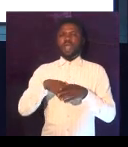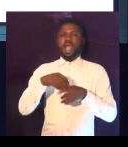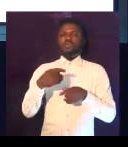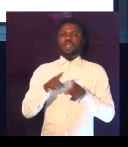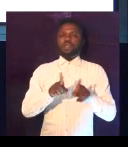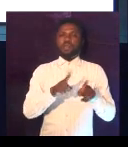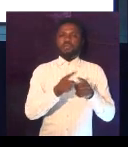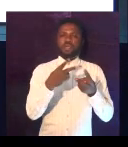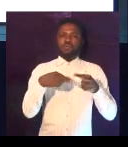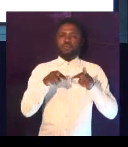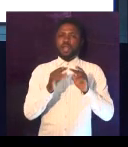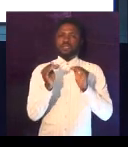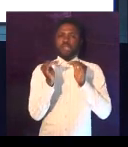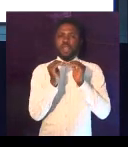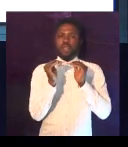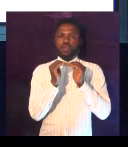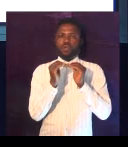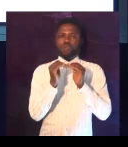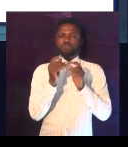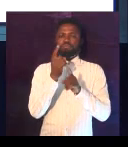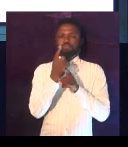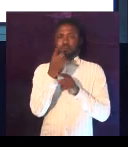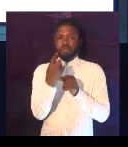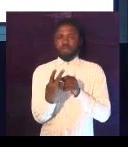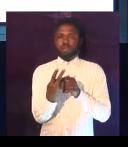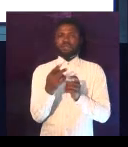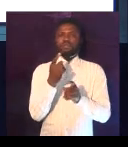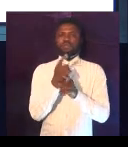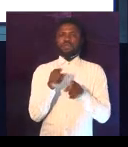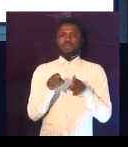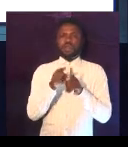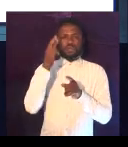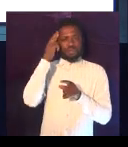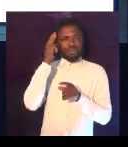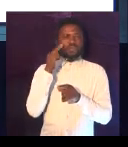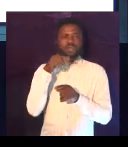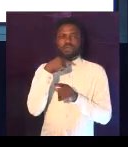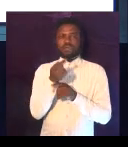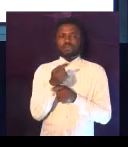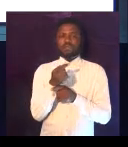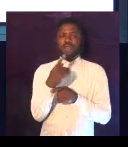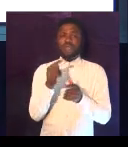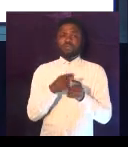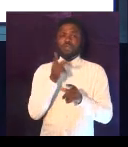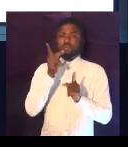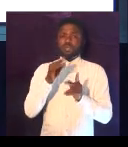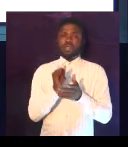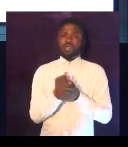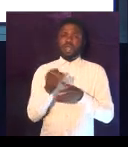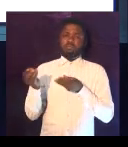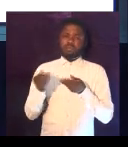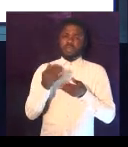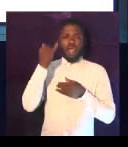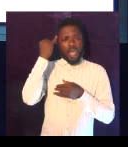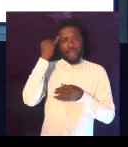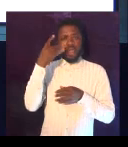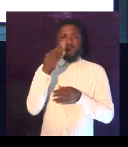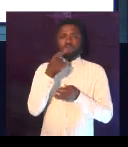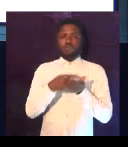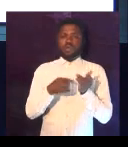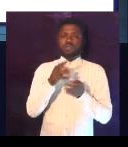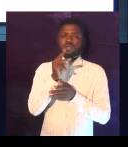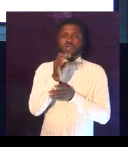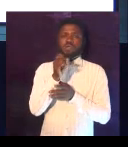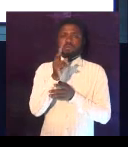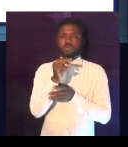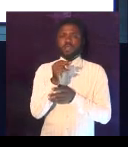sharing out different values equally. Just like Richard said. Richard was the first person that gave me the idea of what